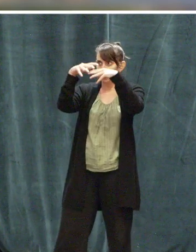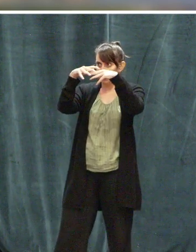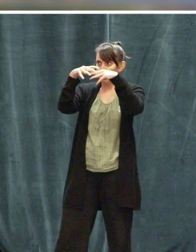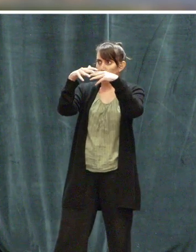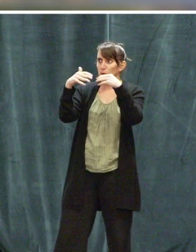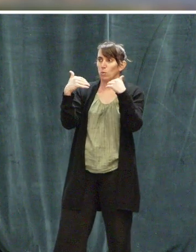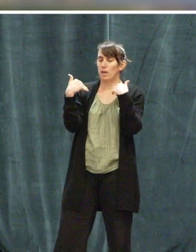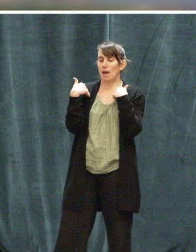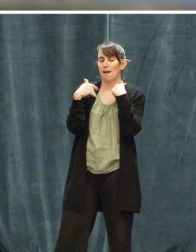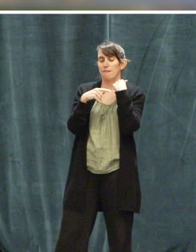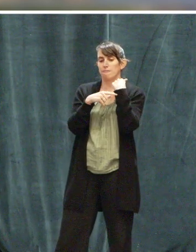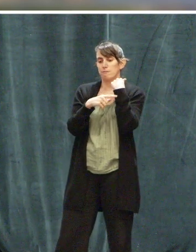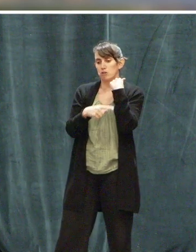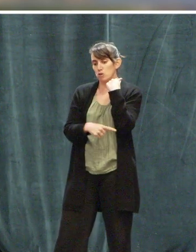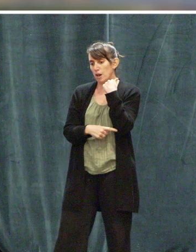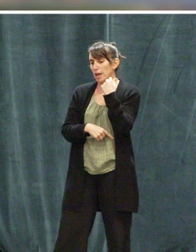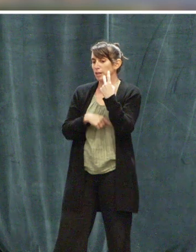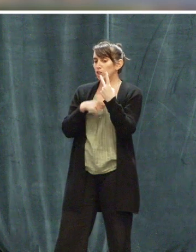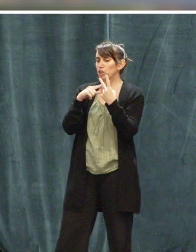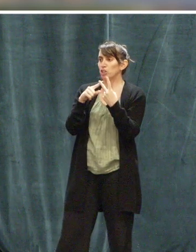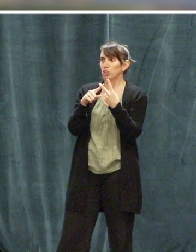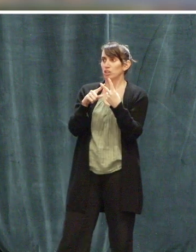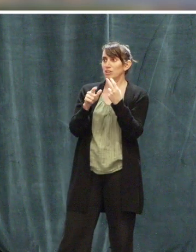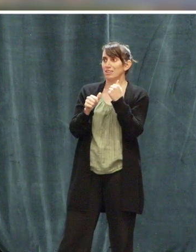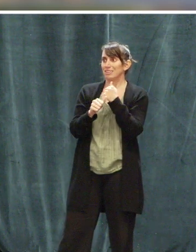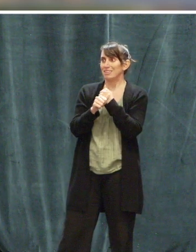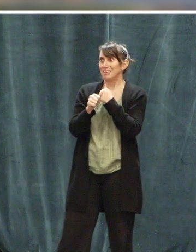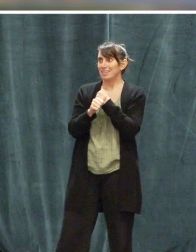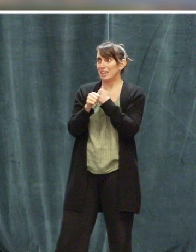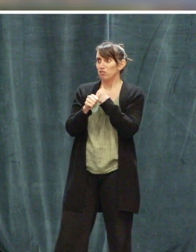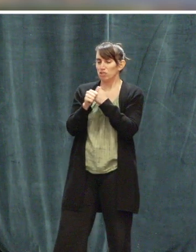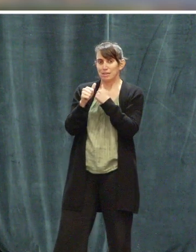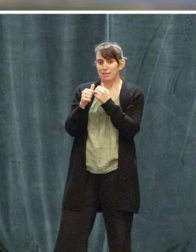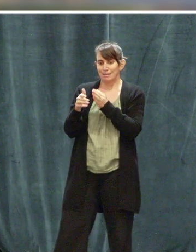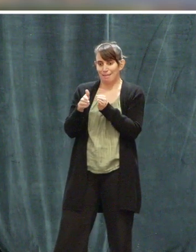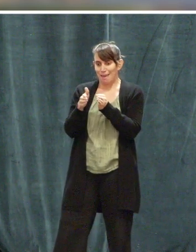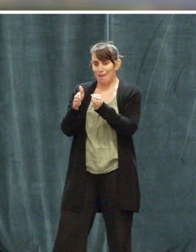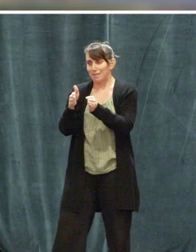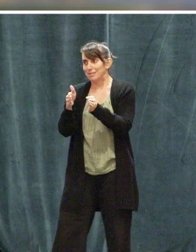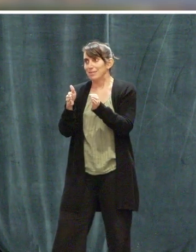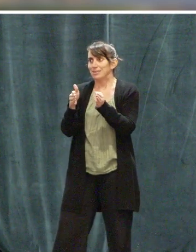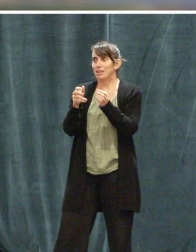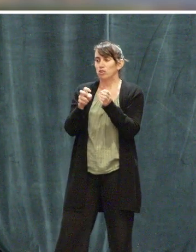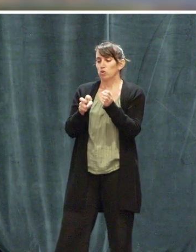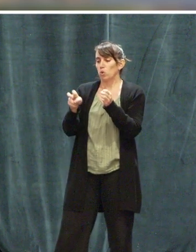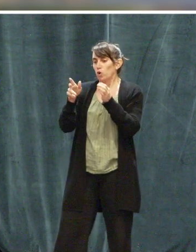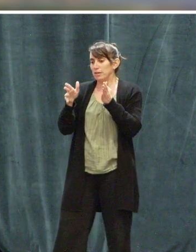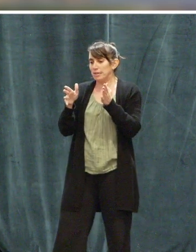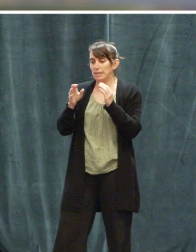have trash, we have dangerous bike lanes. You can't ride your bike over by the Battery because there's tourists, there's